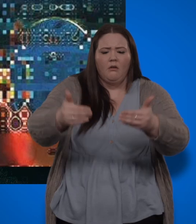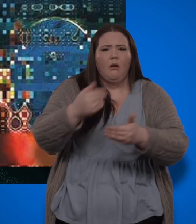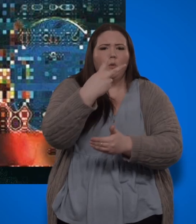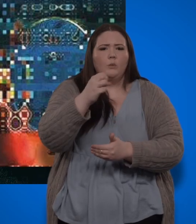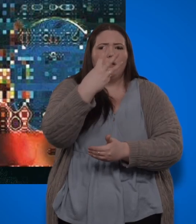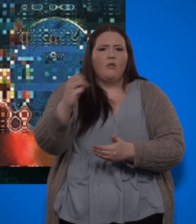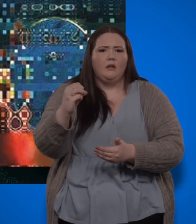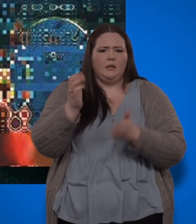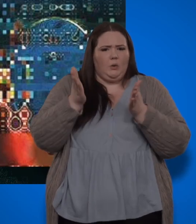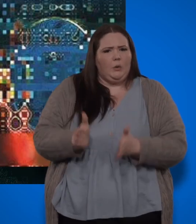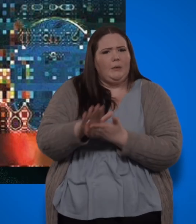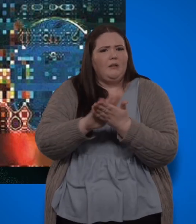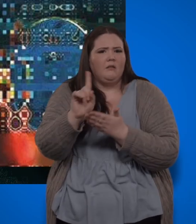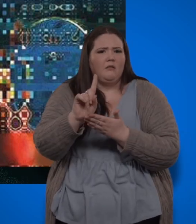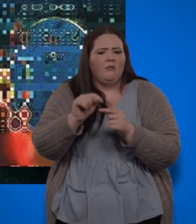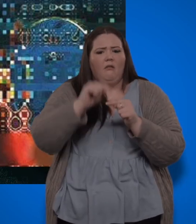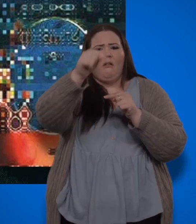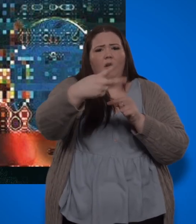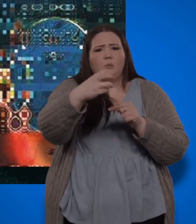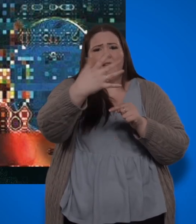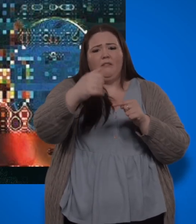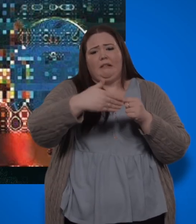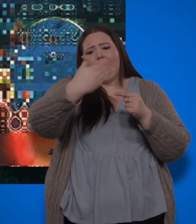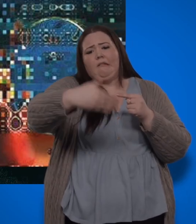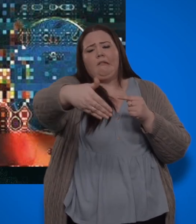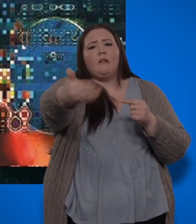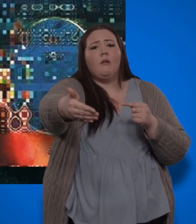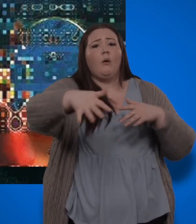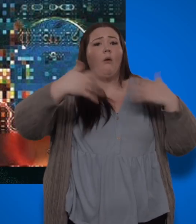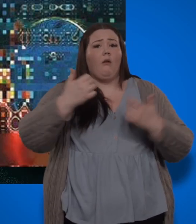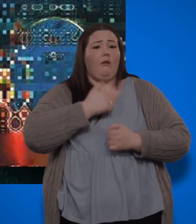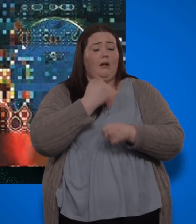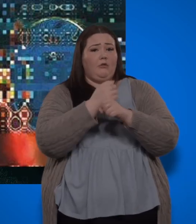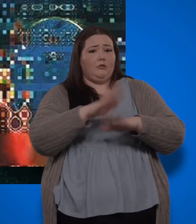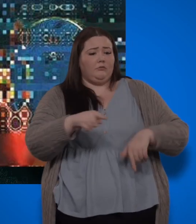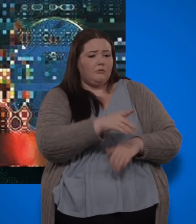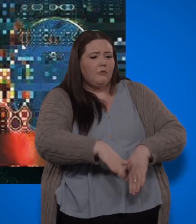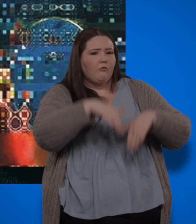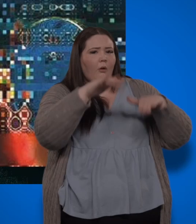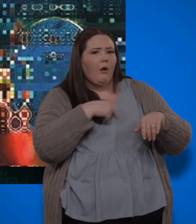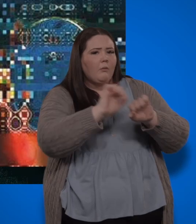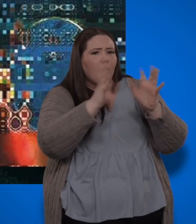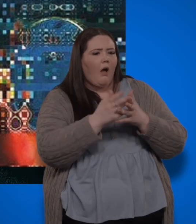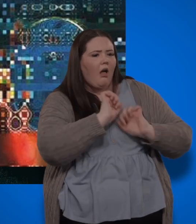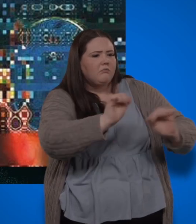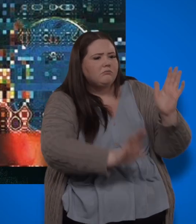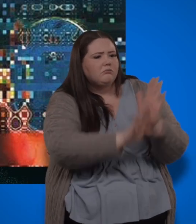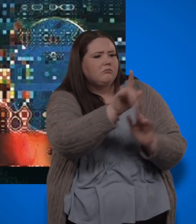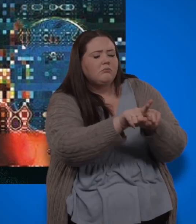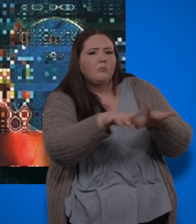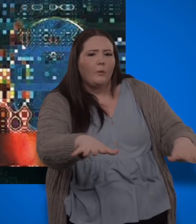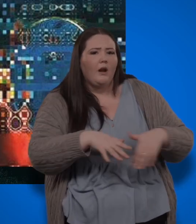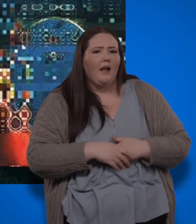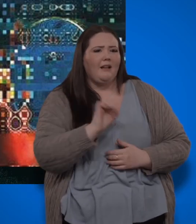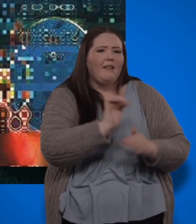2030? And what about 2050? And what about the world that my grandchildren will growing up into? What